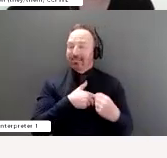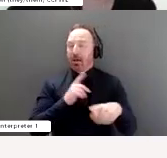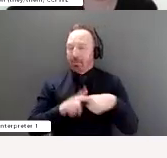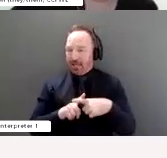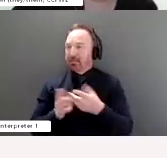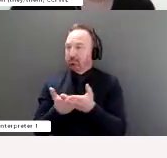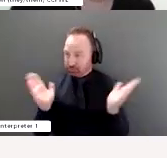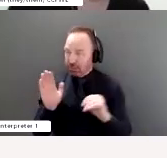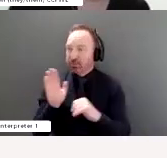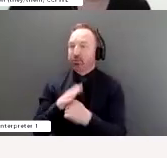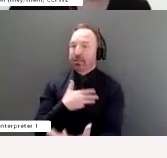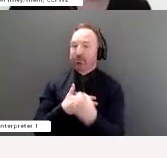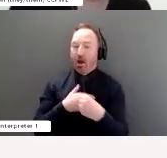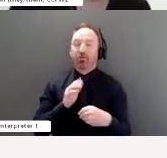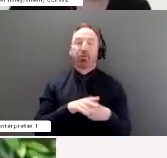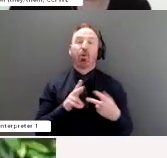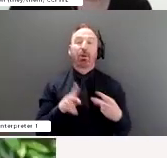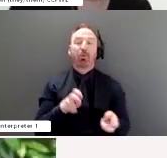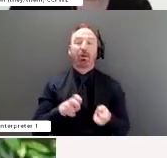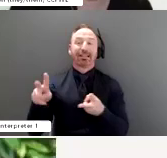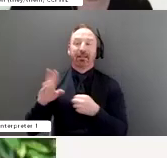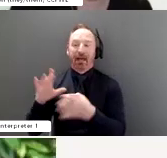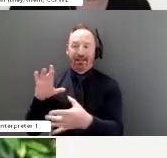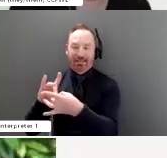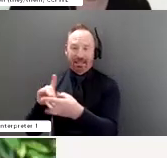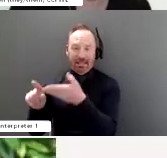and we'll share the links in the chat as well.